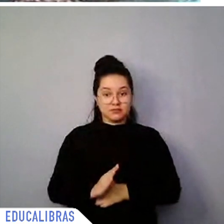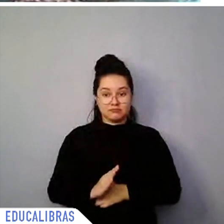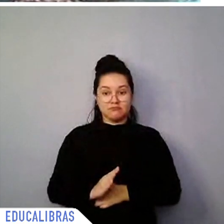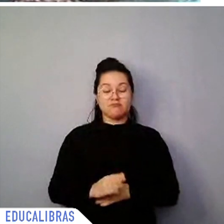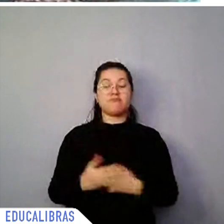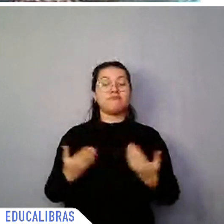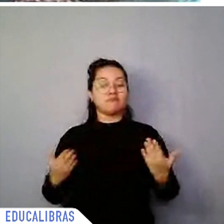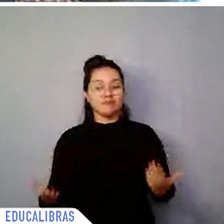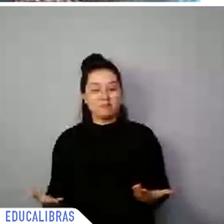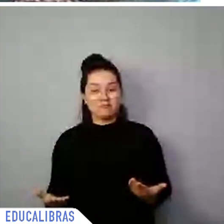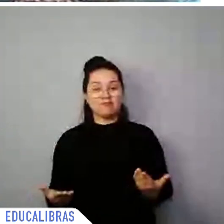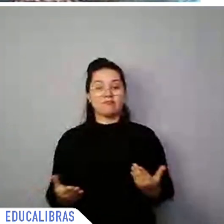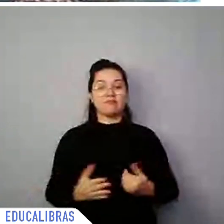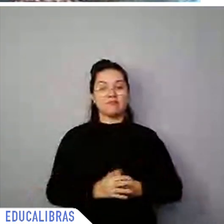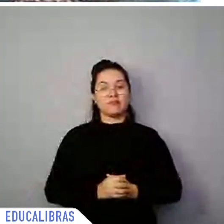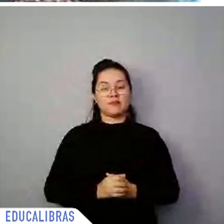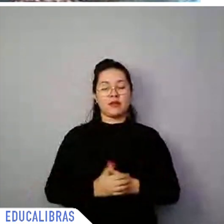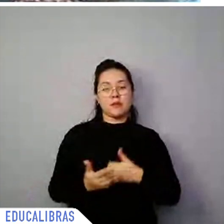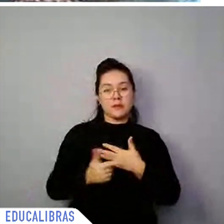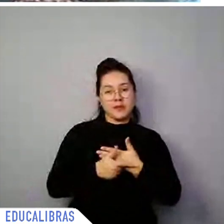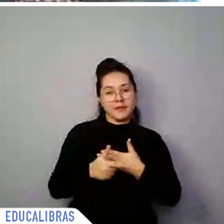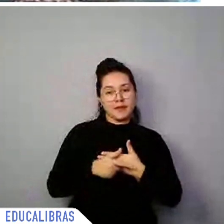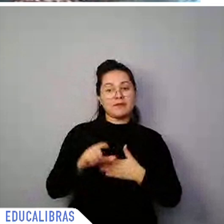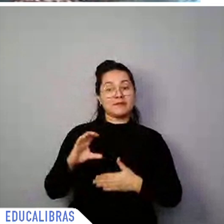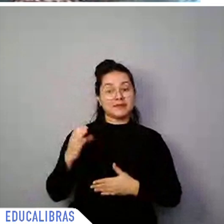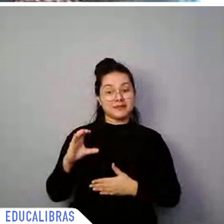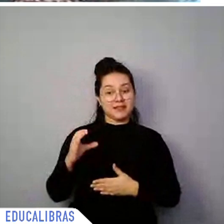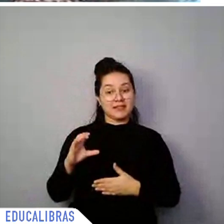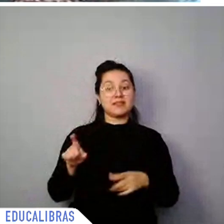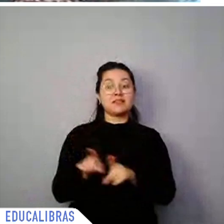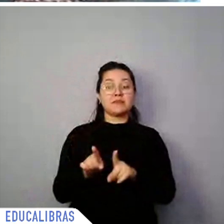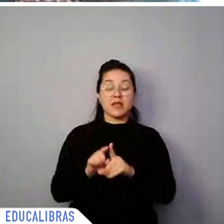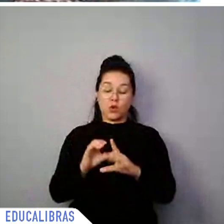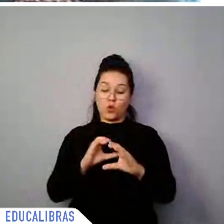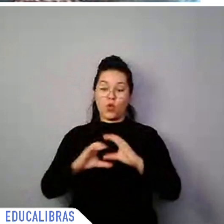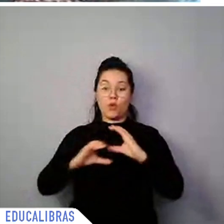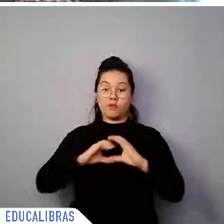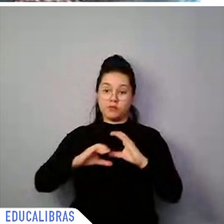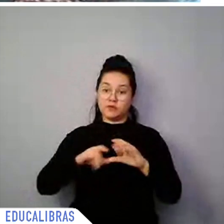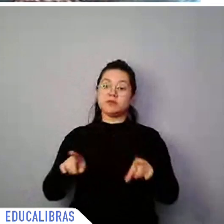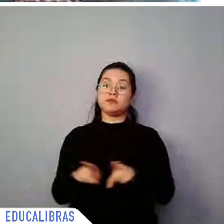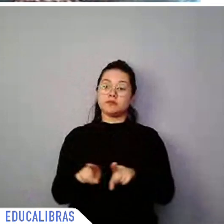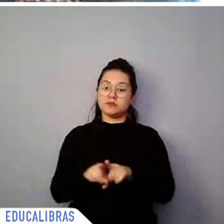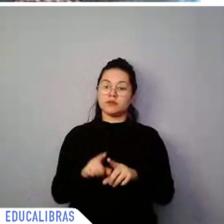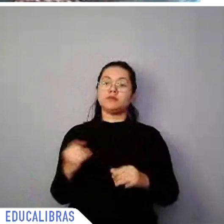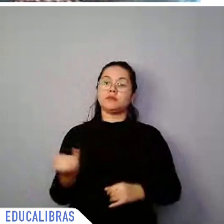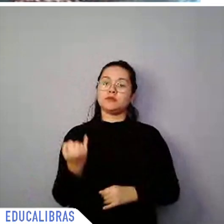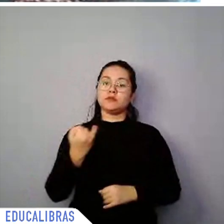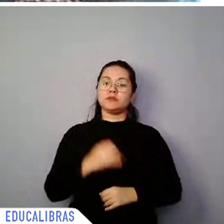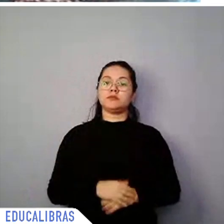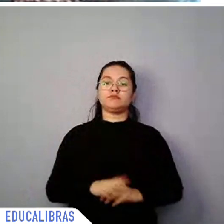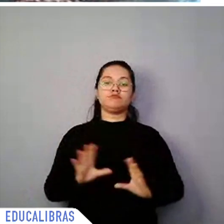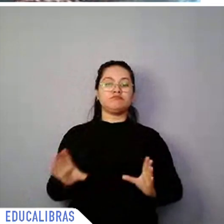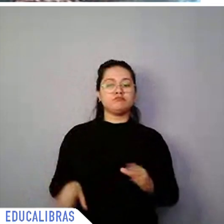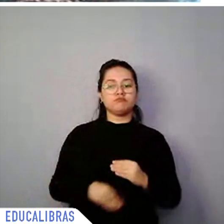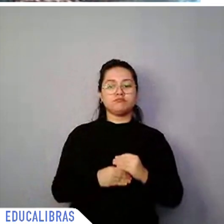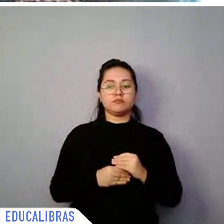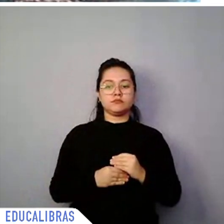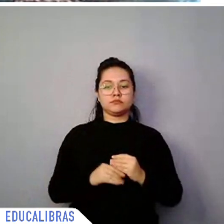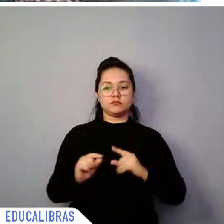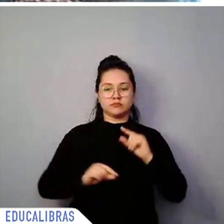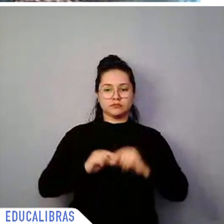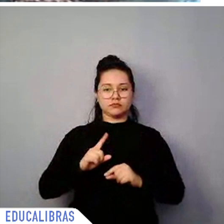protected if they take both shots, and we need to tell them. So the role of science, the role of this communication is important.